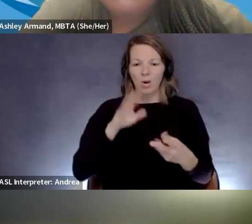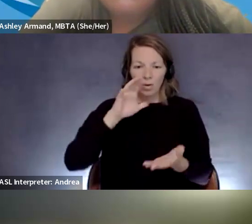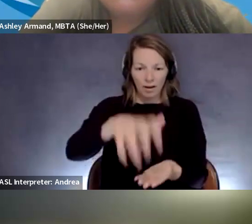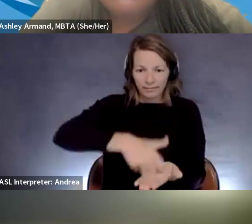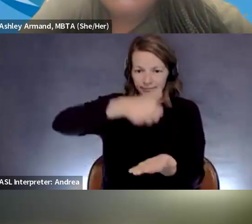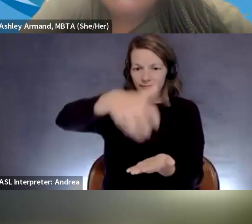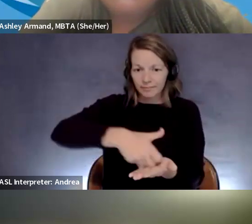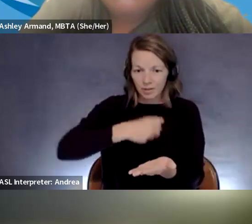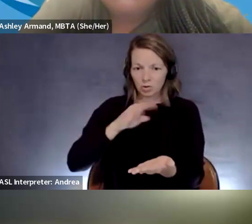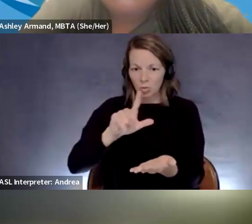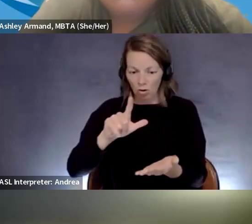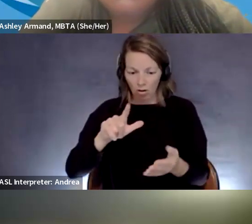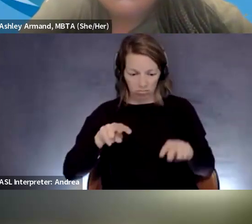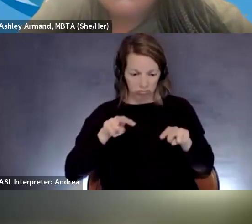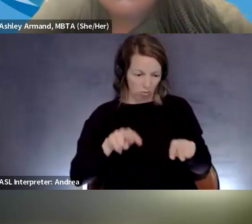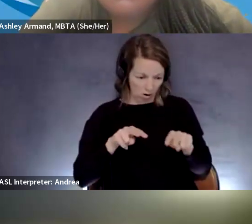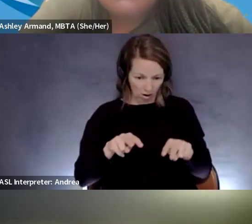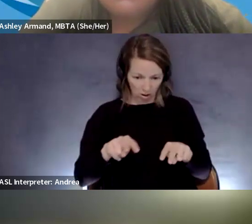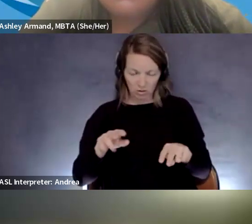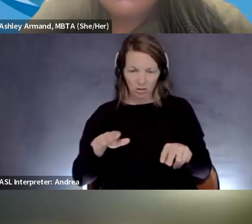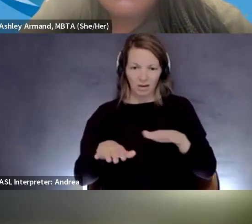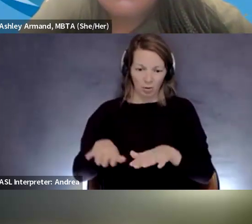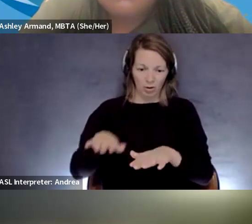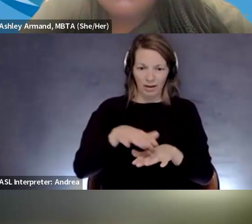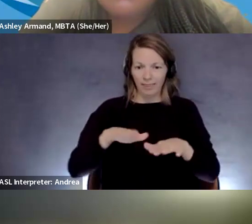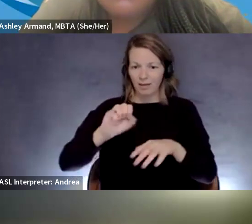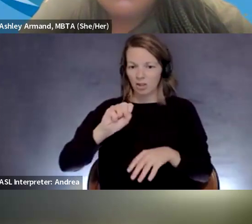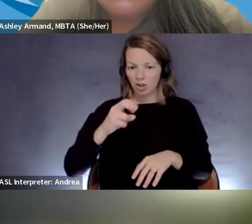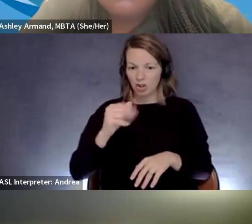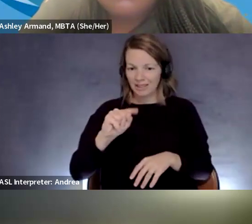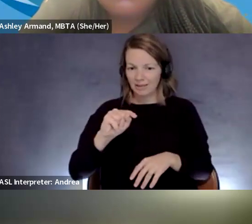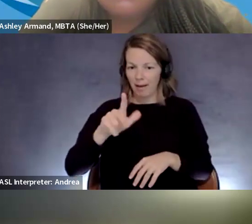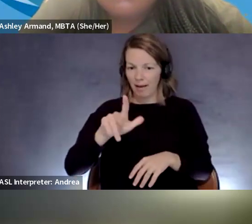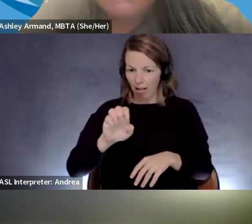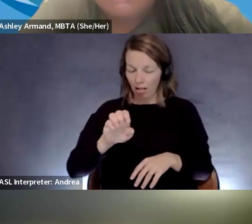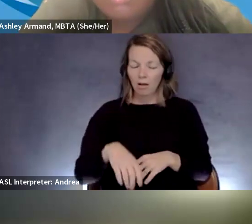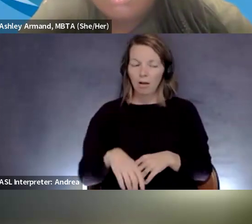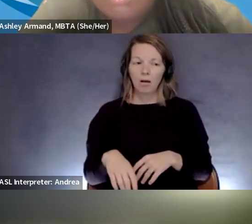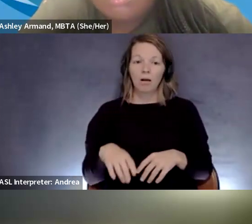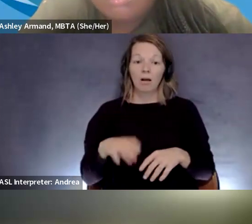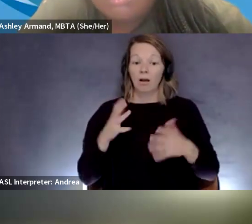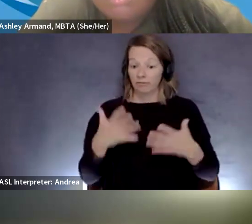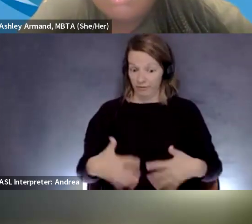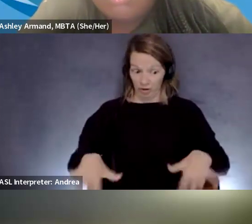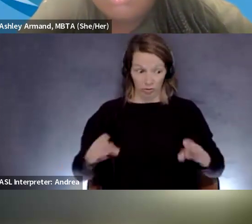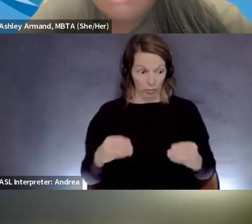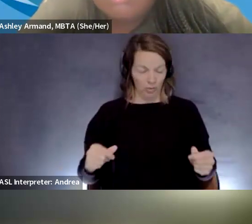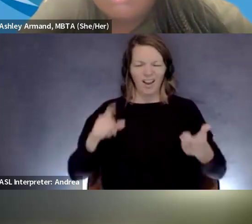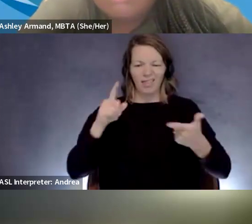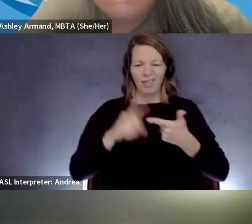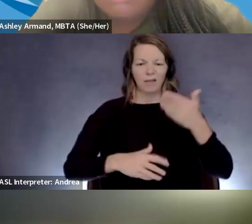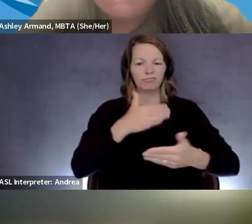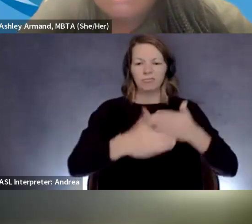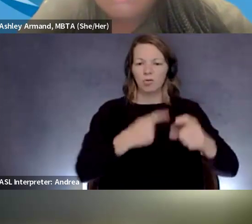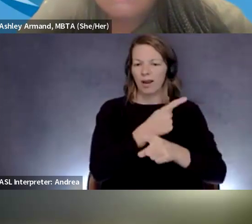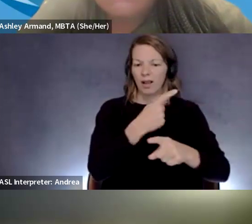soil and be monitoring from the minute we start putting the sheet piling in. But we're hoping that's kind of behind us, and then it's kind of tunnel construction as